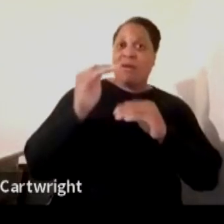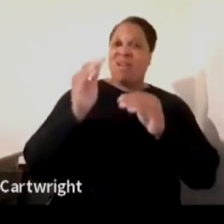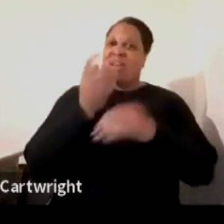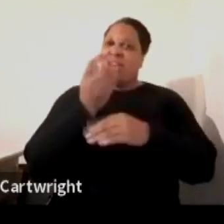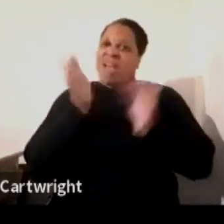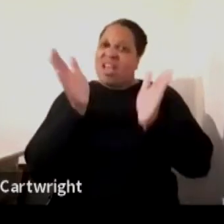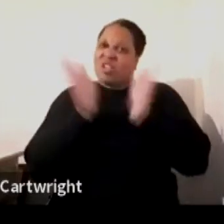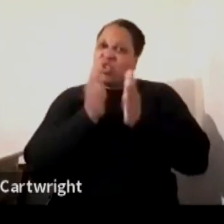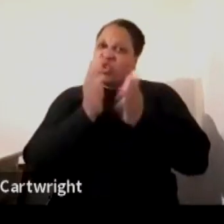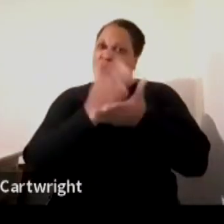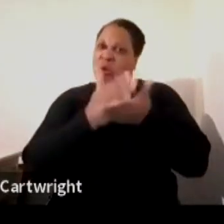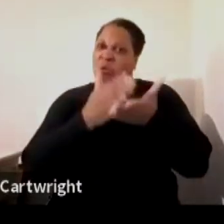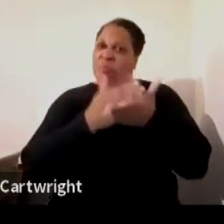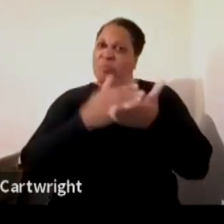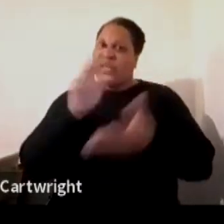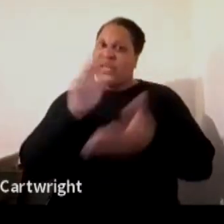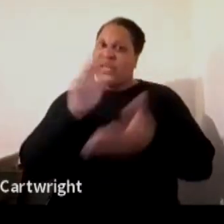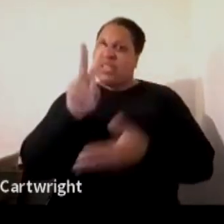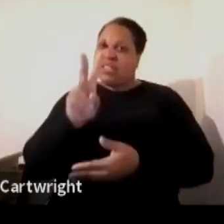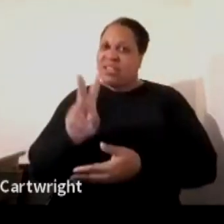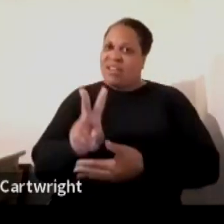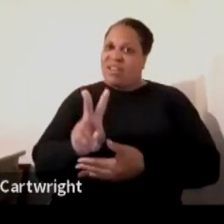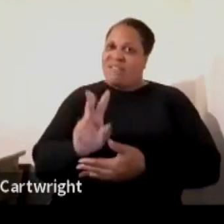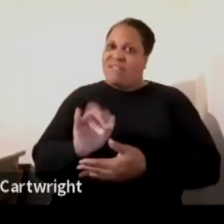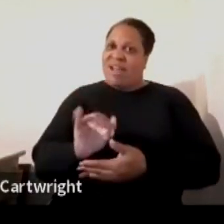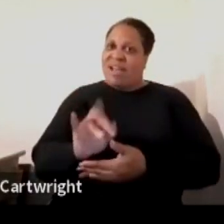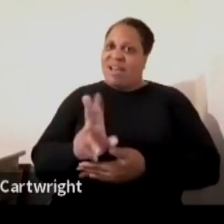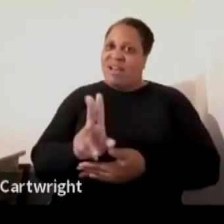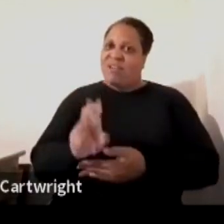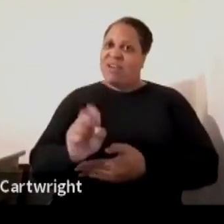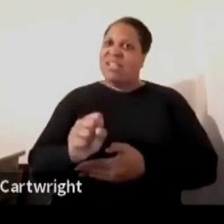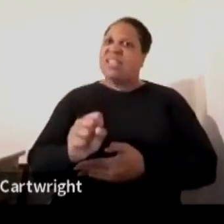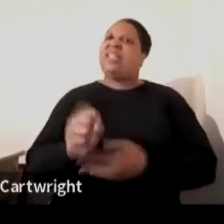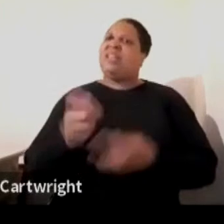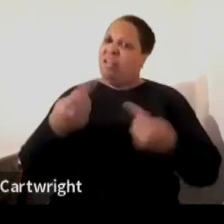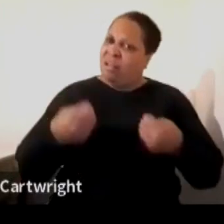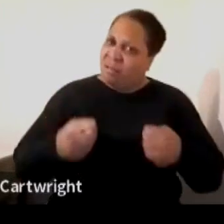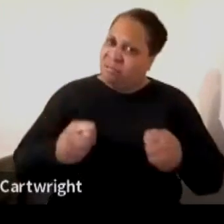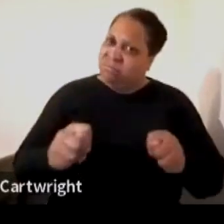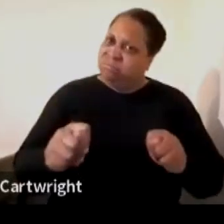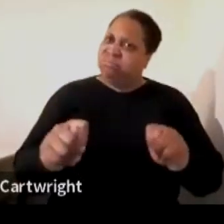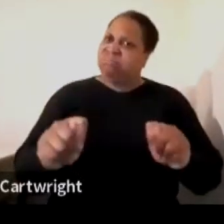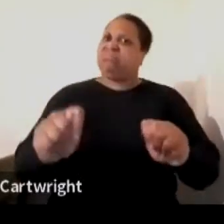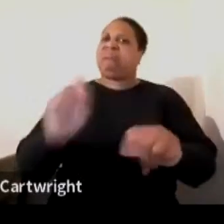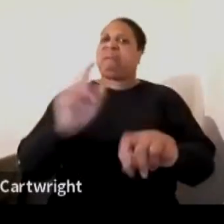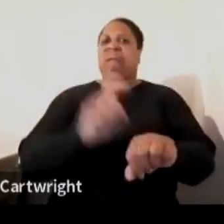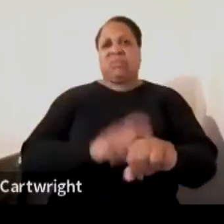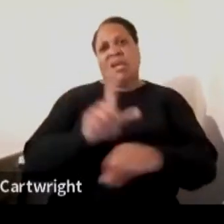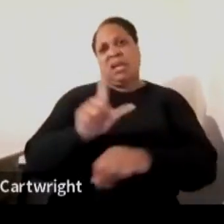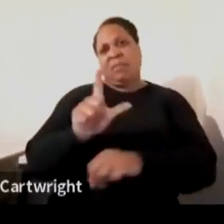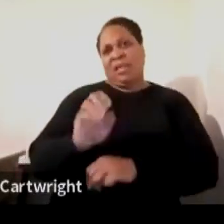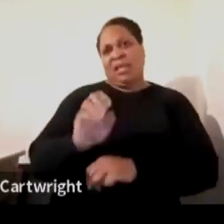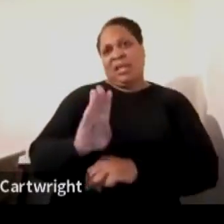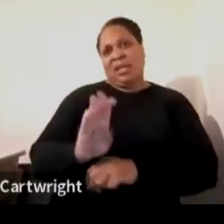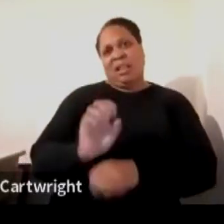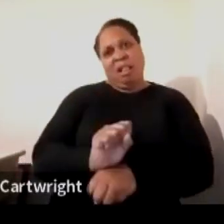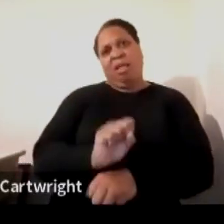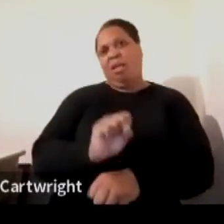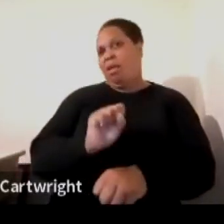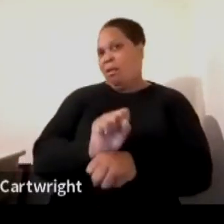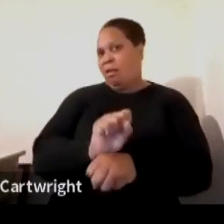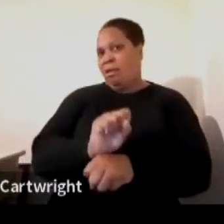it still takes a lot of effort and energy and a lot of time in the lab to create that. And so the idea came, okay, how do